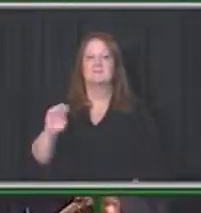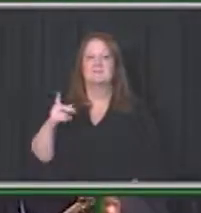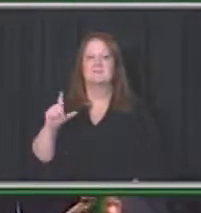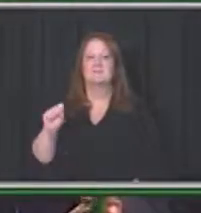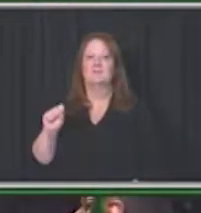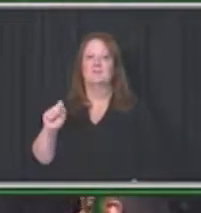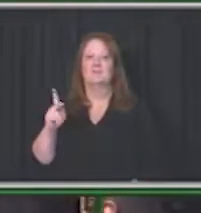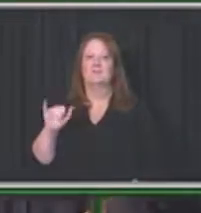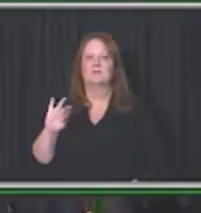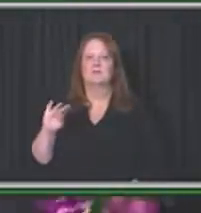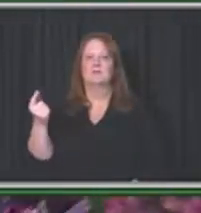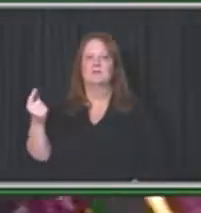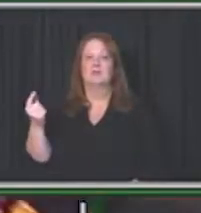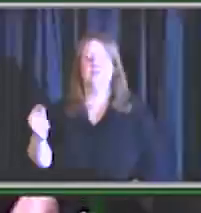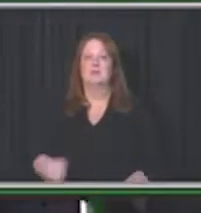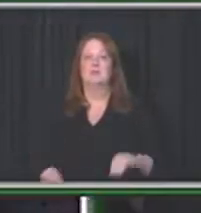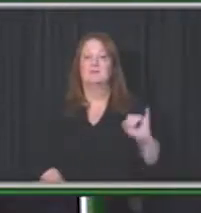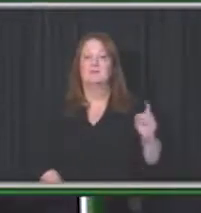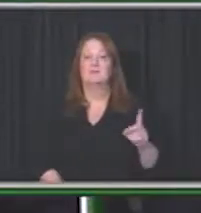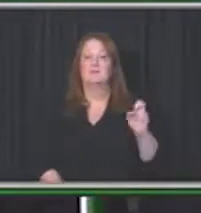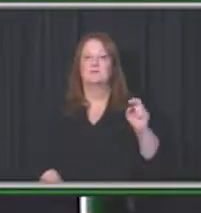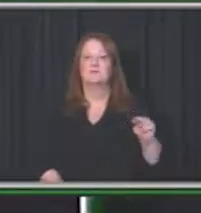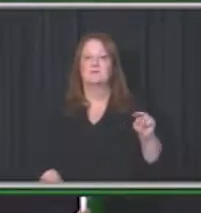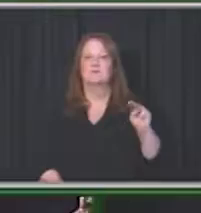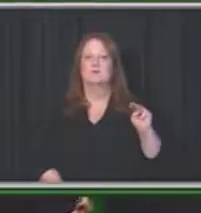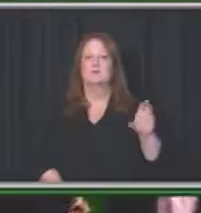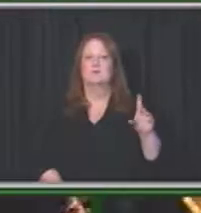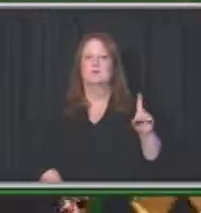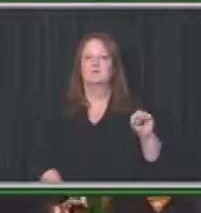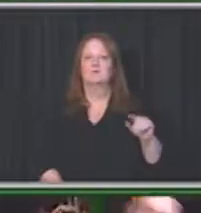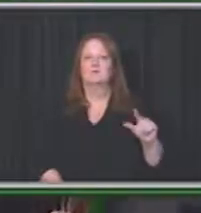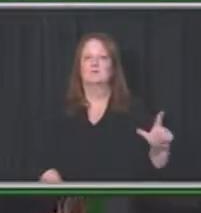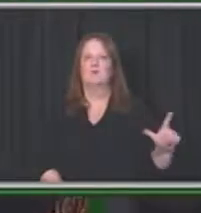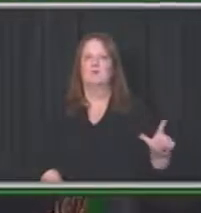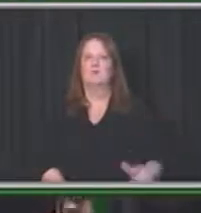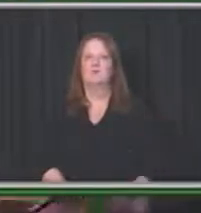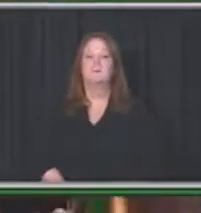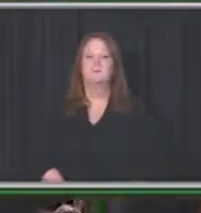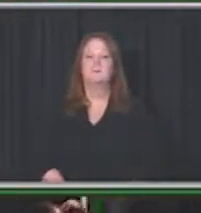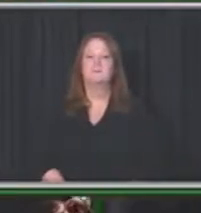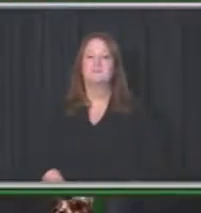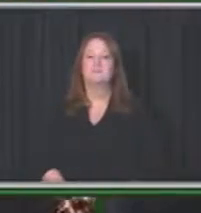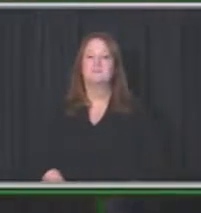Charles King. Jordan McDougall.